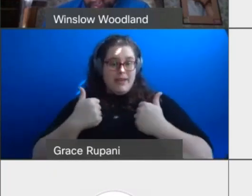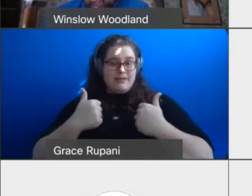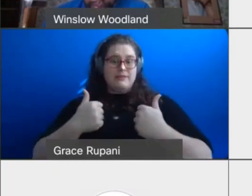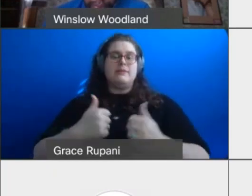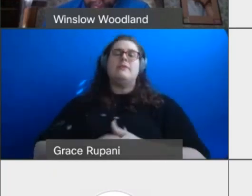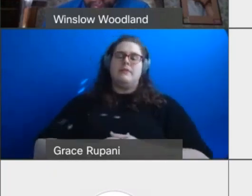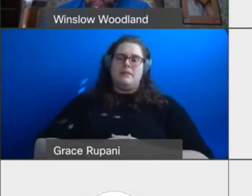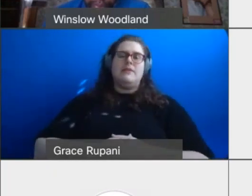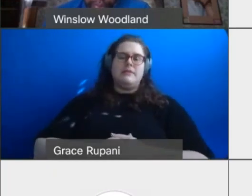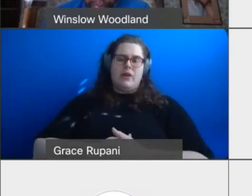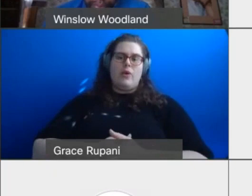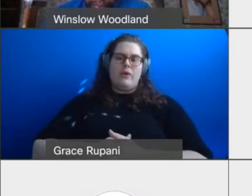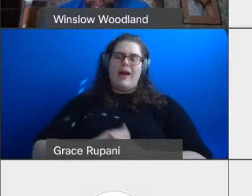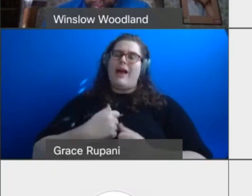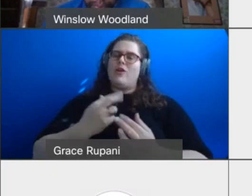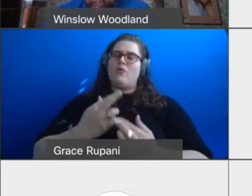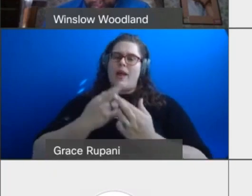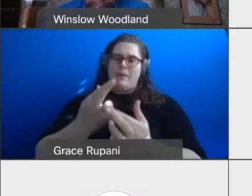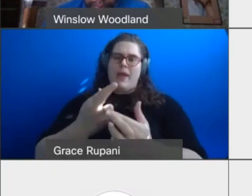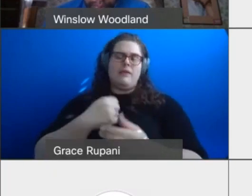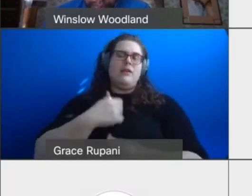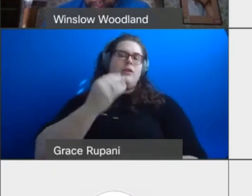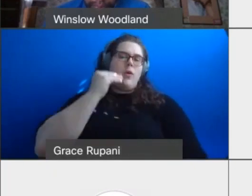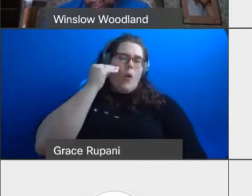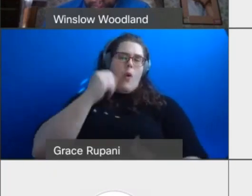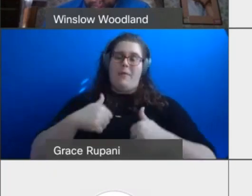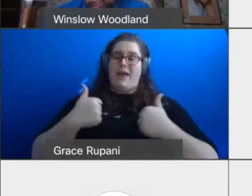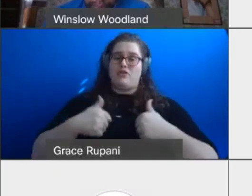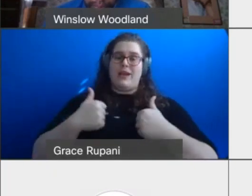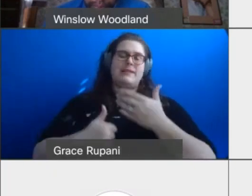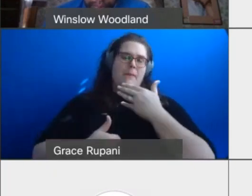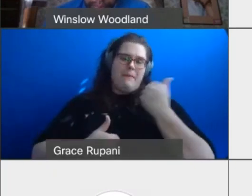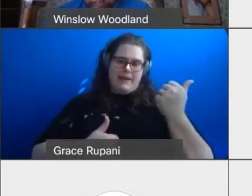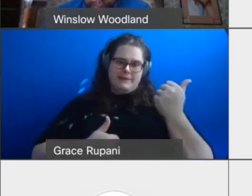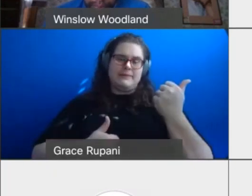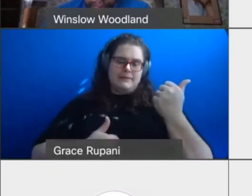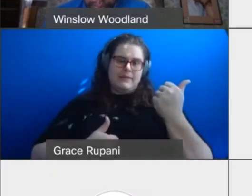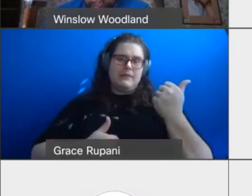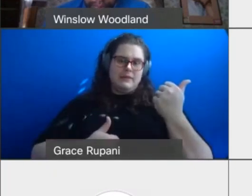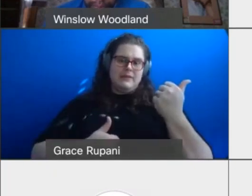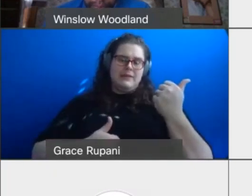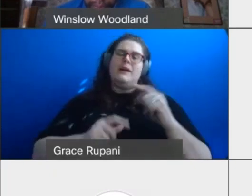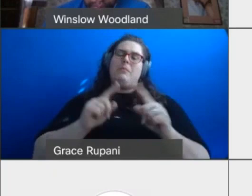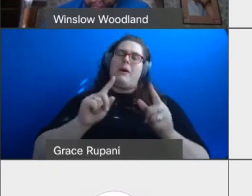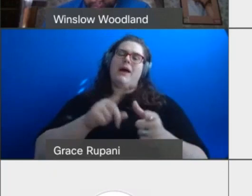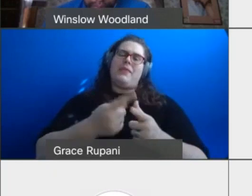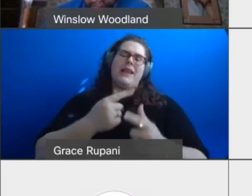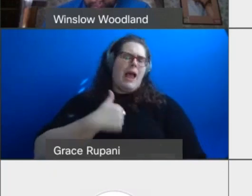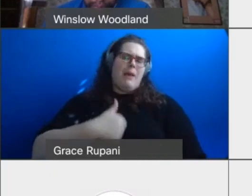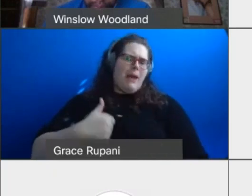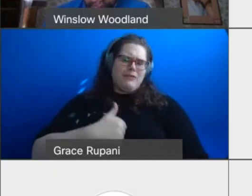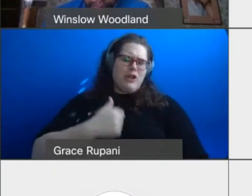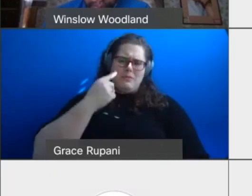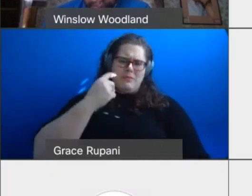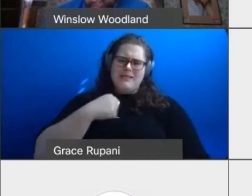requested. I think that the home address would be the best, but then, and I apologize because I'm not